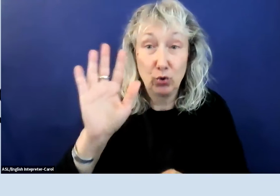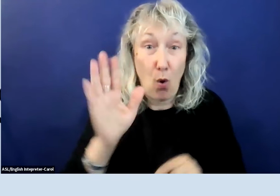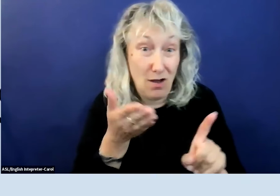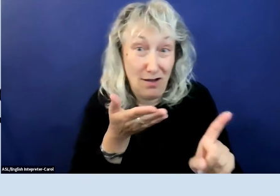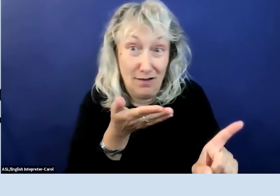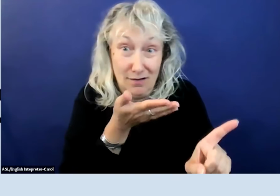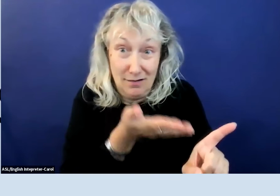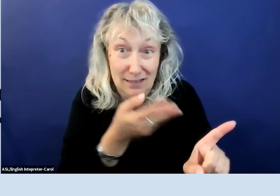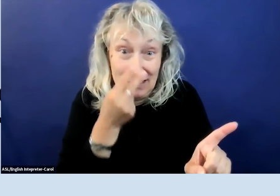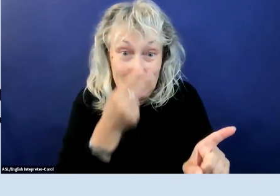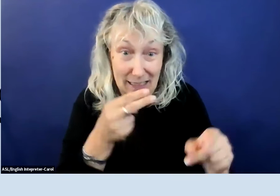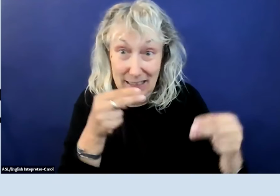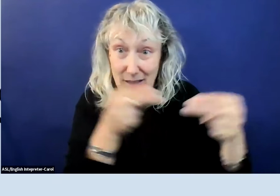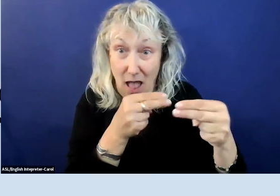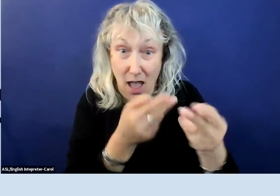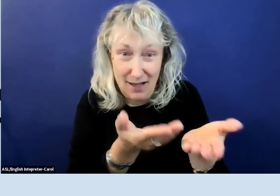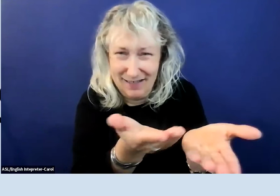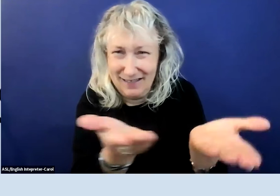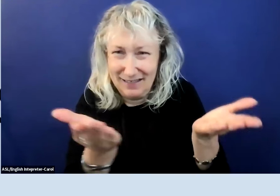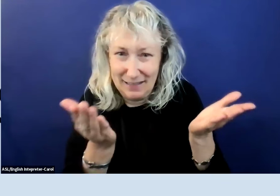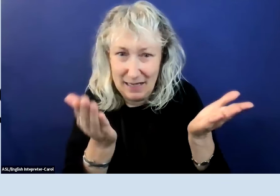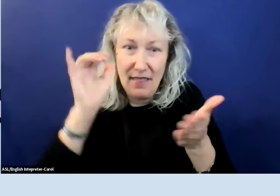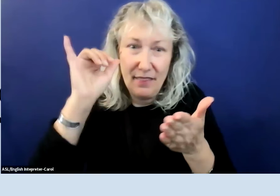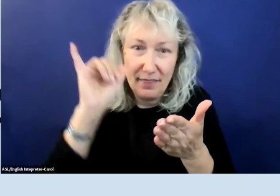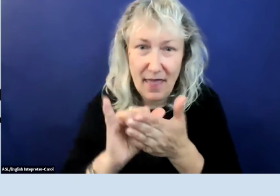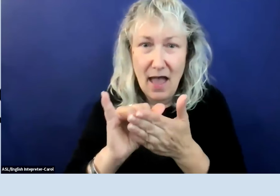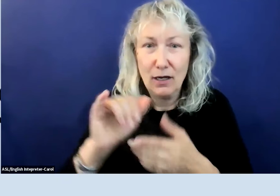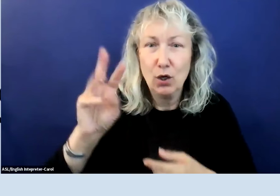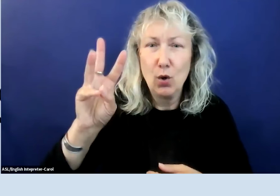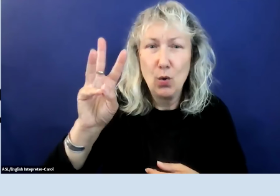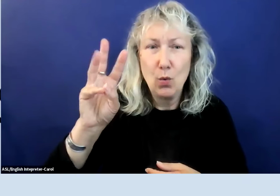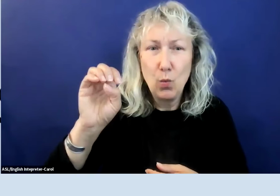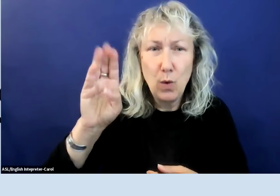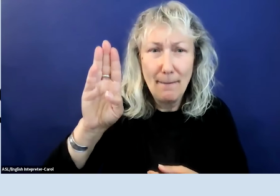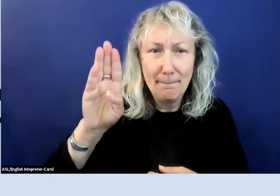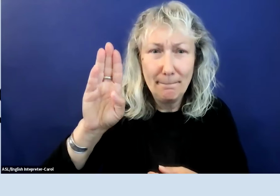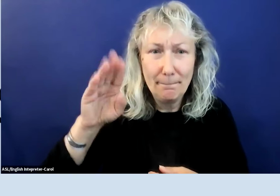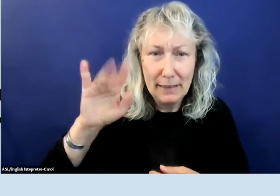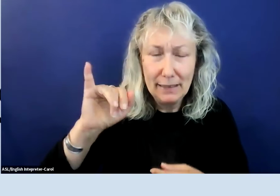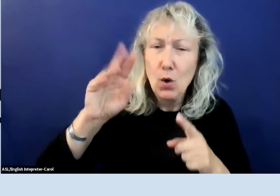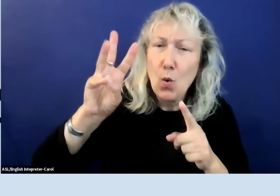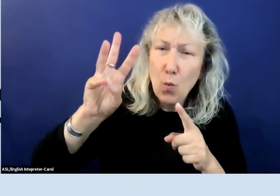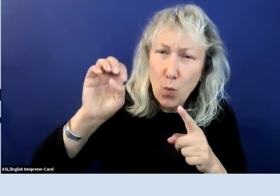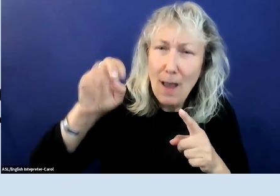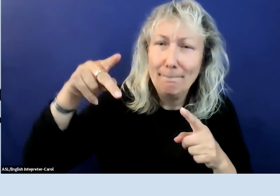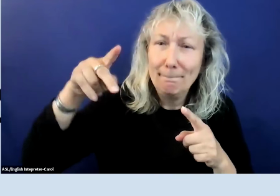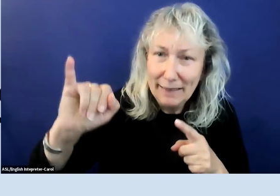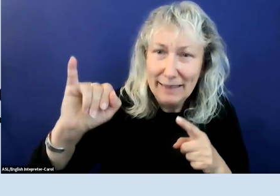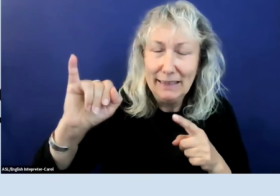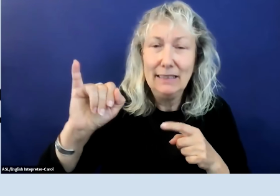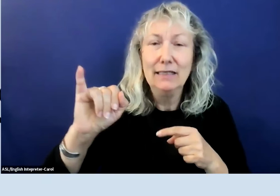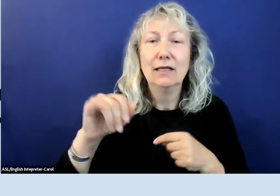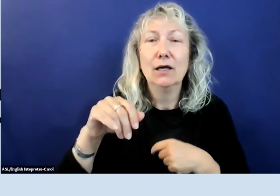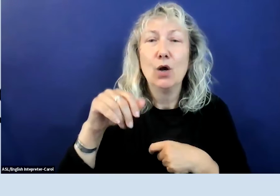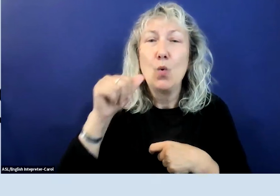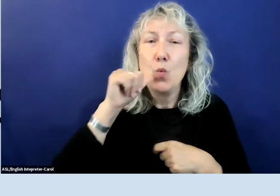slide, it is what we call our WEPI. And WEPI stands for Women Emergency Preparedness for All Pacific